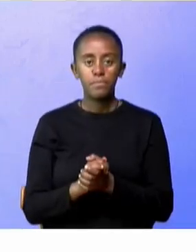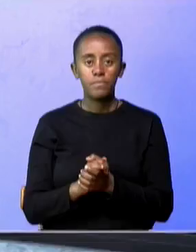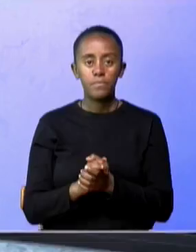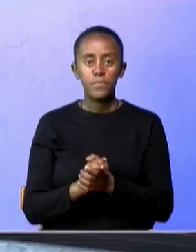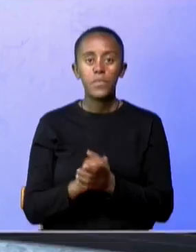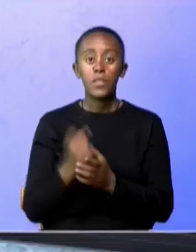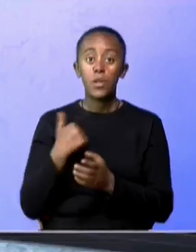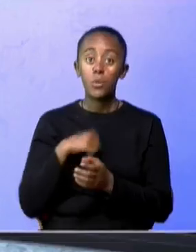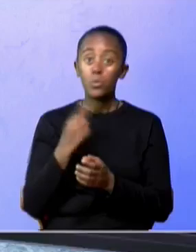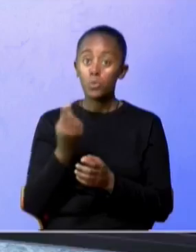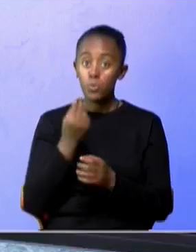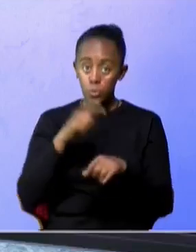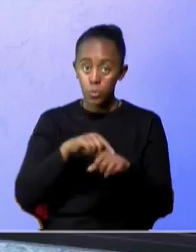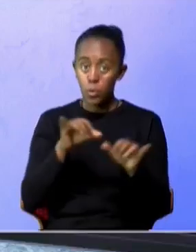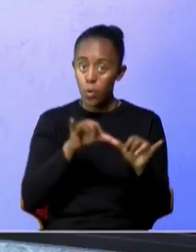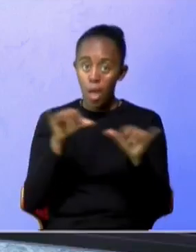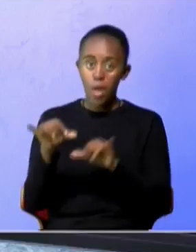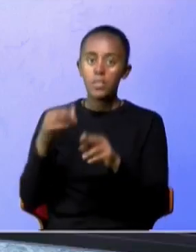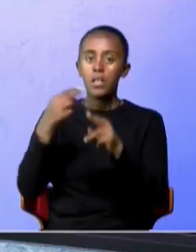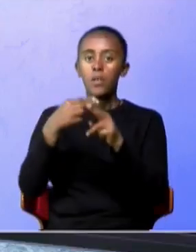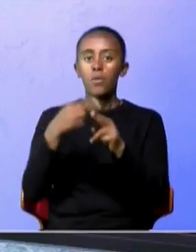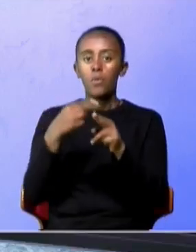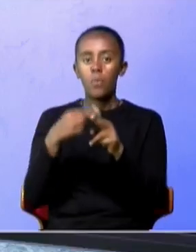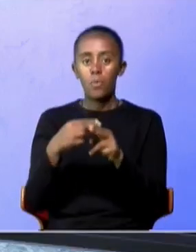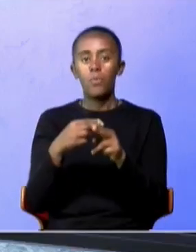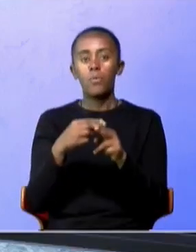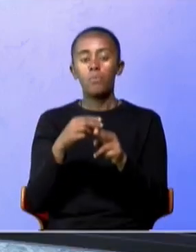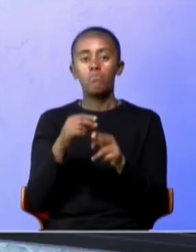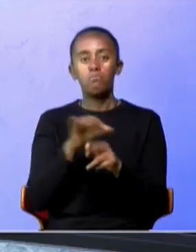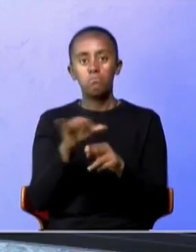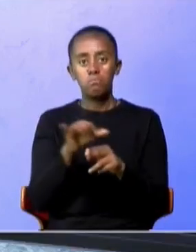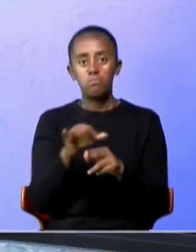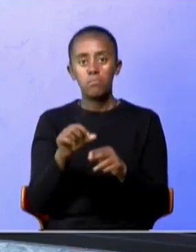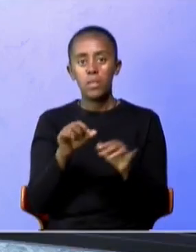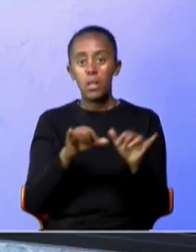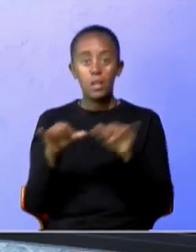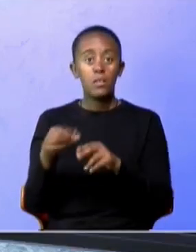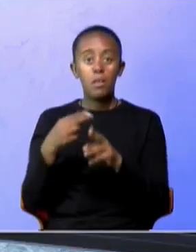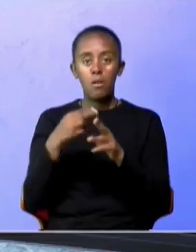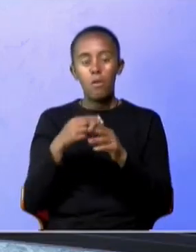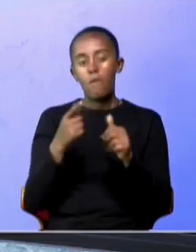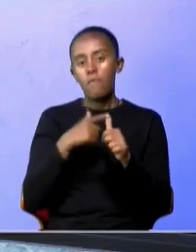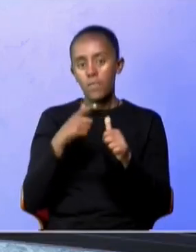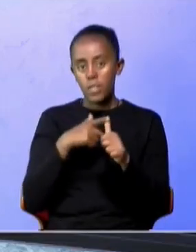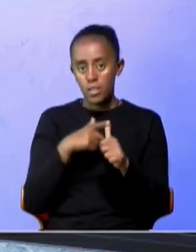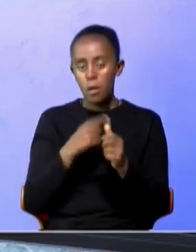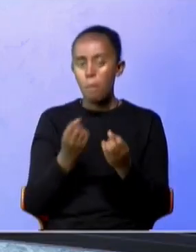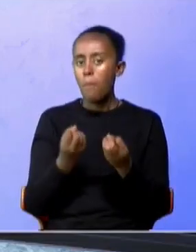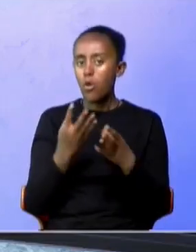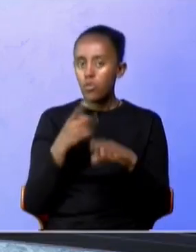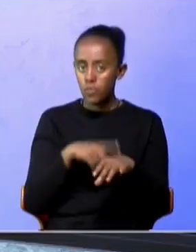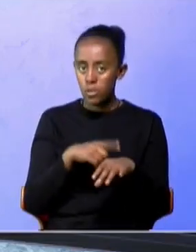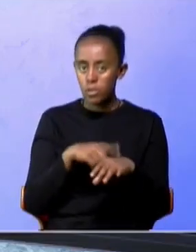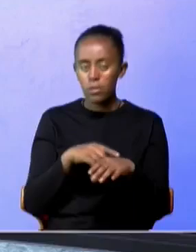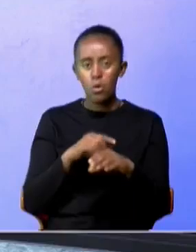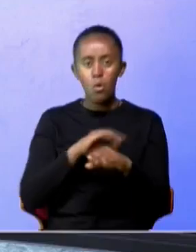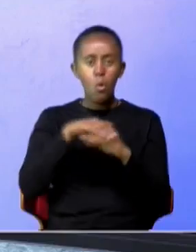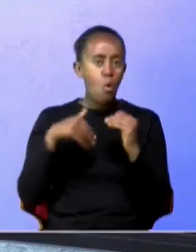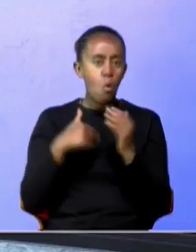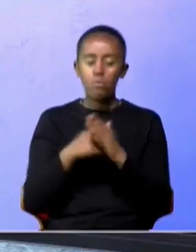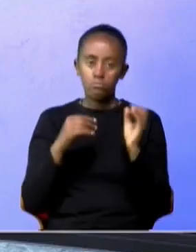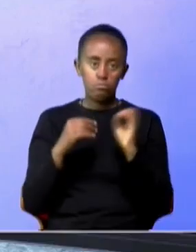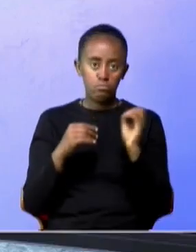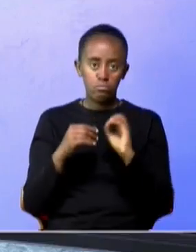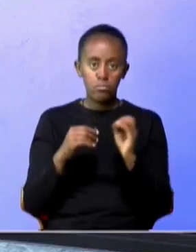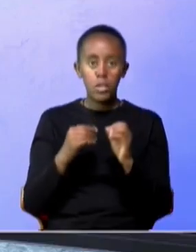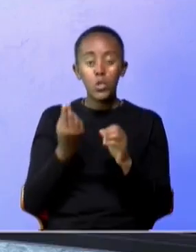We use it as a noun. If we use it as a noun, it usually comes first, most of the time, not all the time, but it